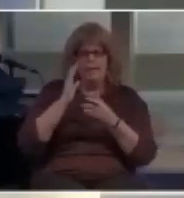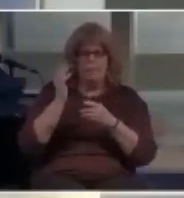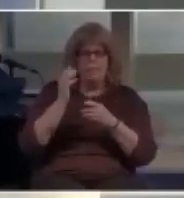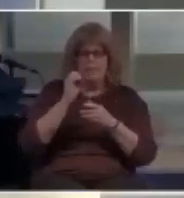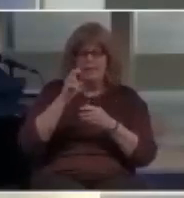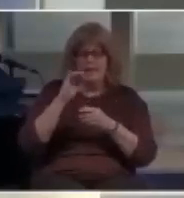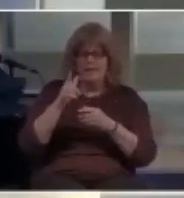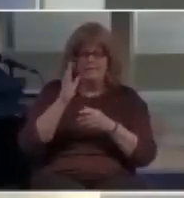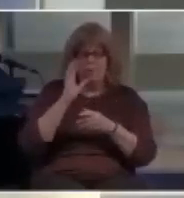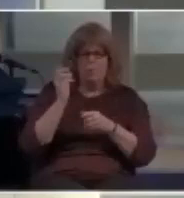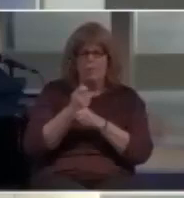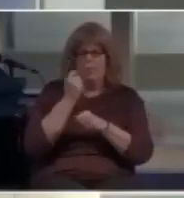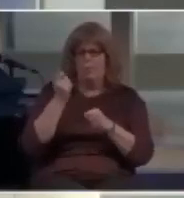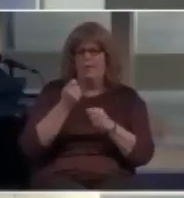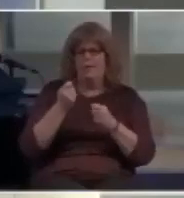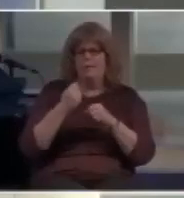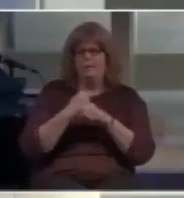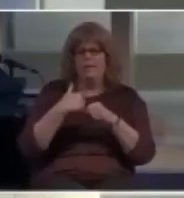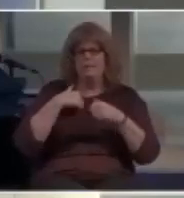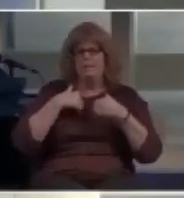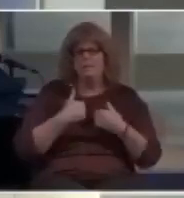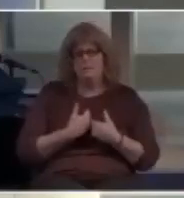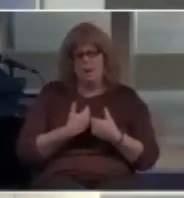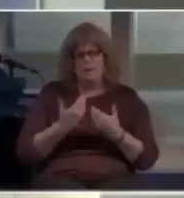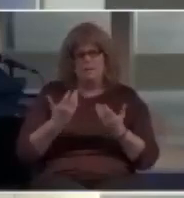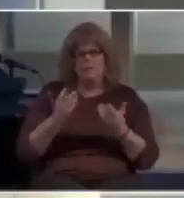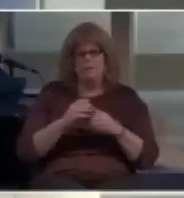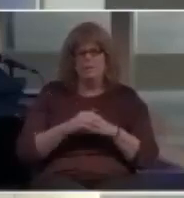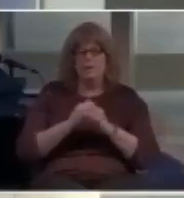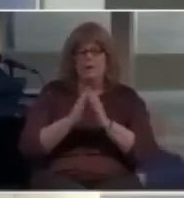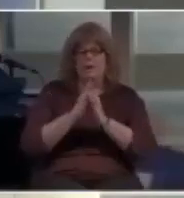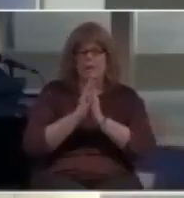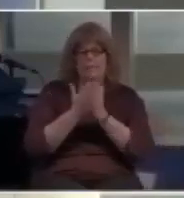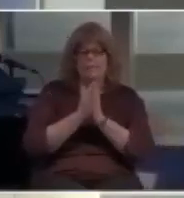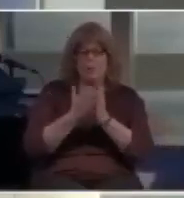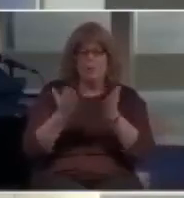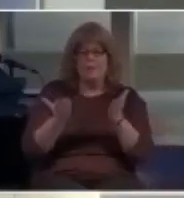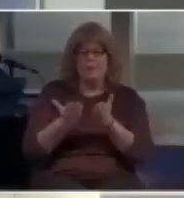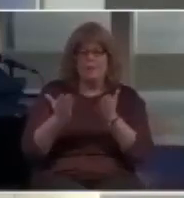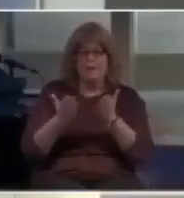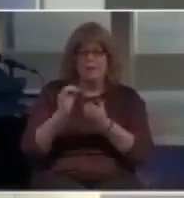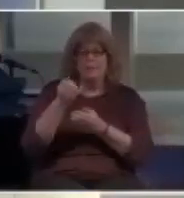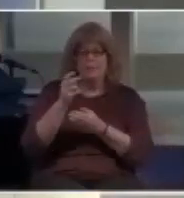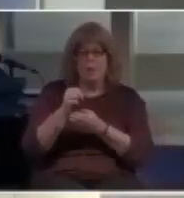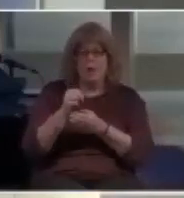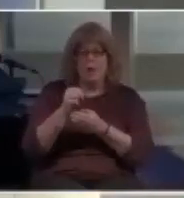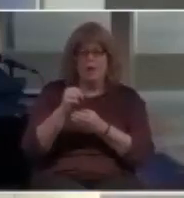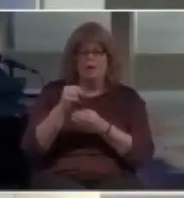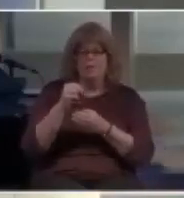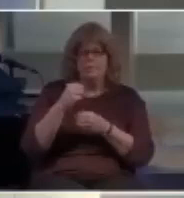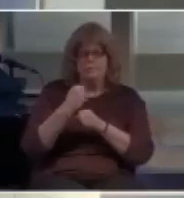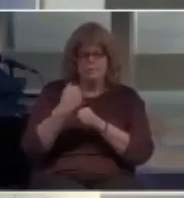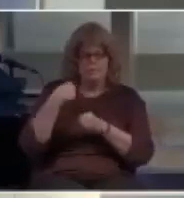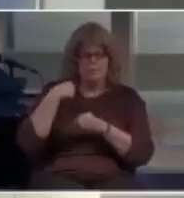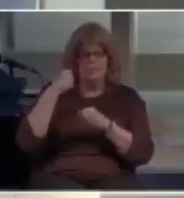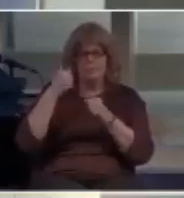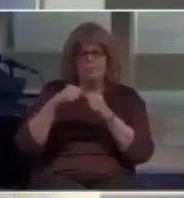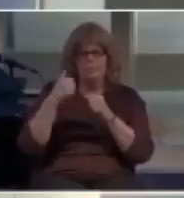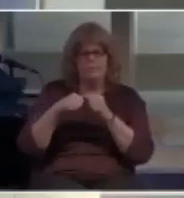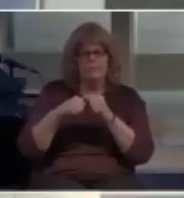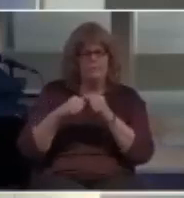Evil is going to win. And the book here, John is reminding us, and he's saying,